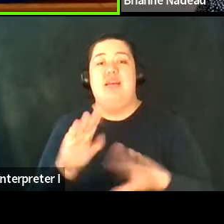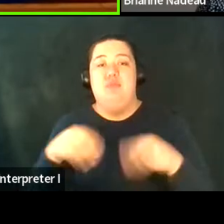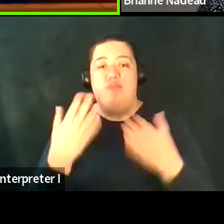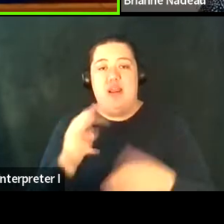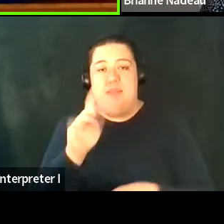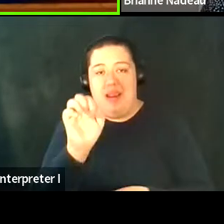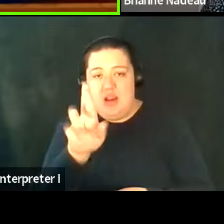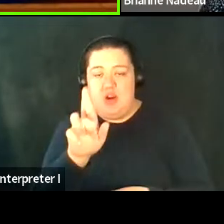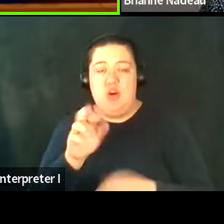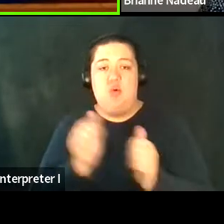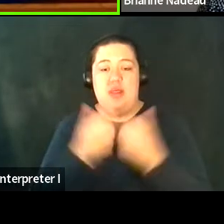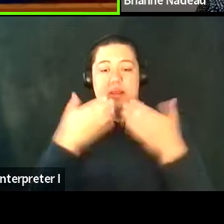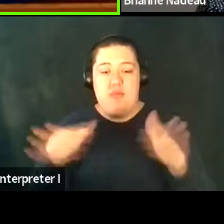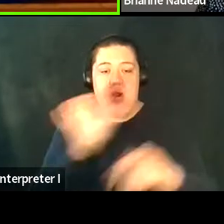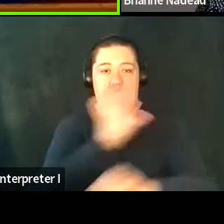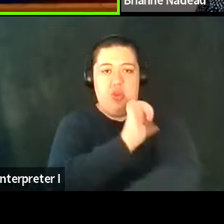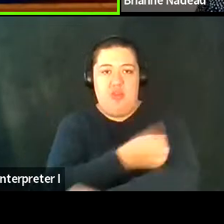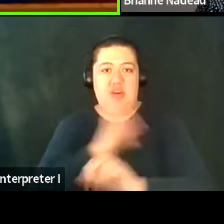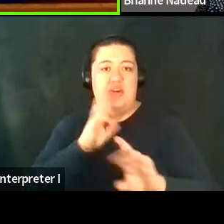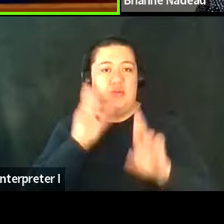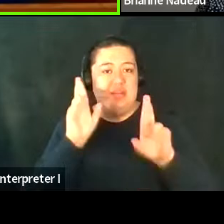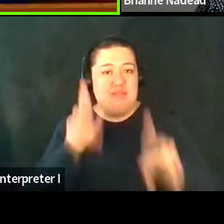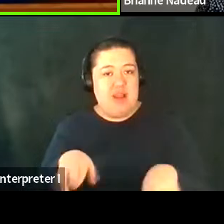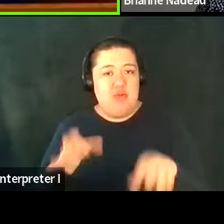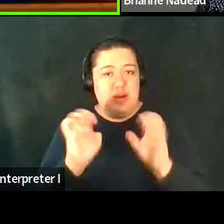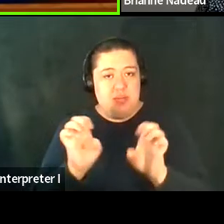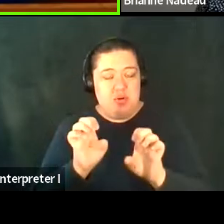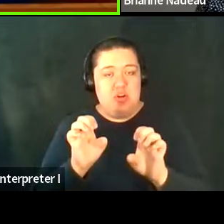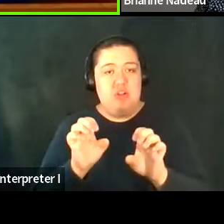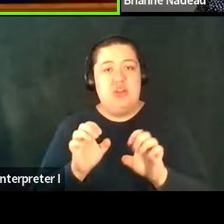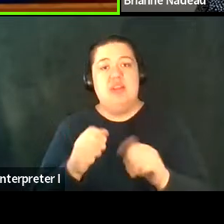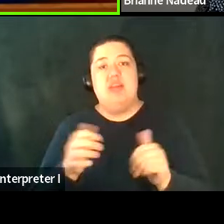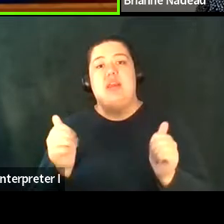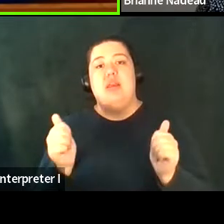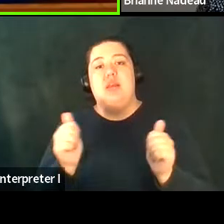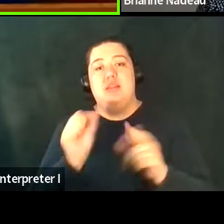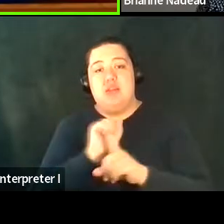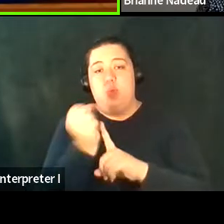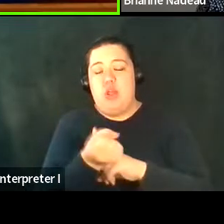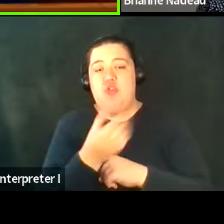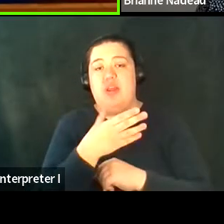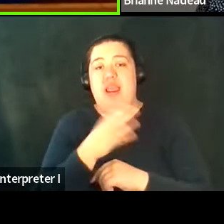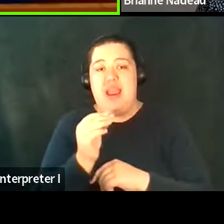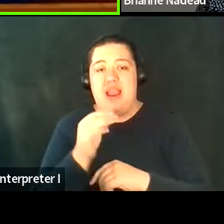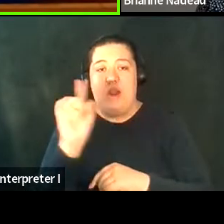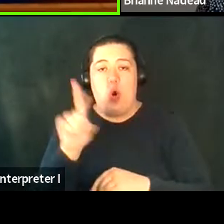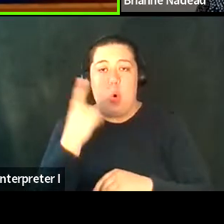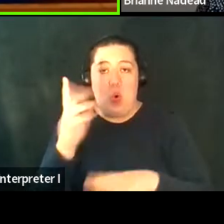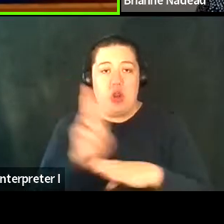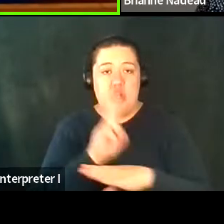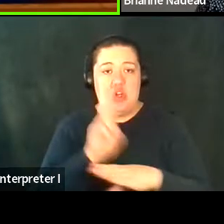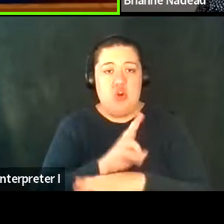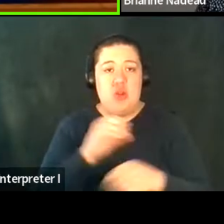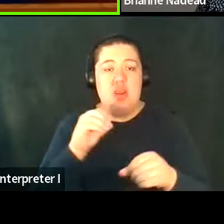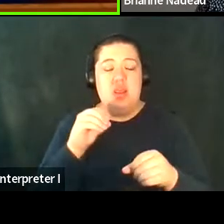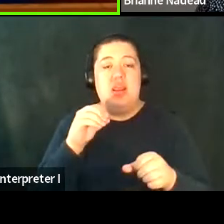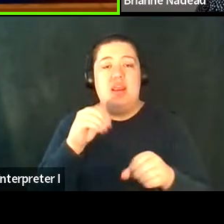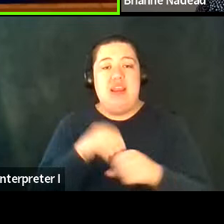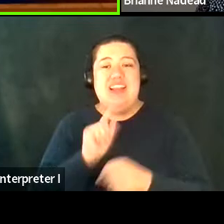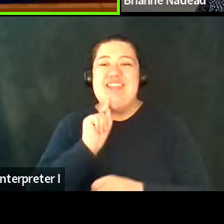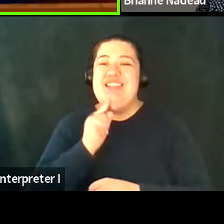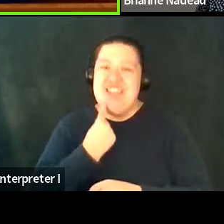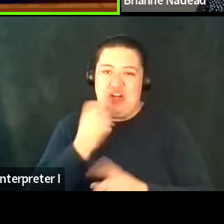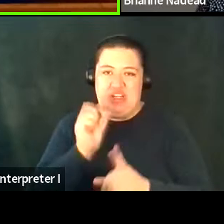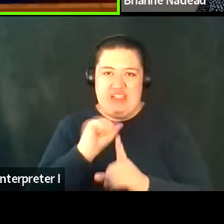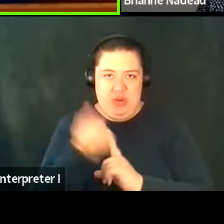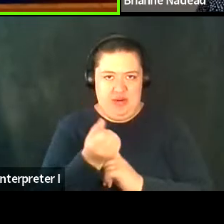broad authority to respond to an emergency in emergency situations and is only used in extraordinary